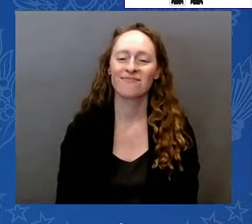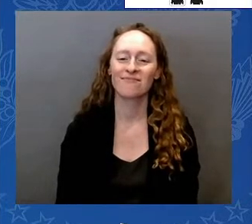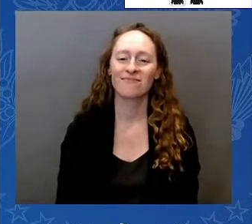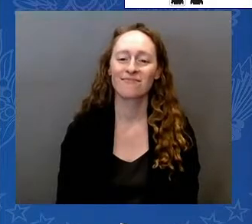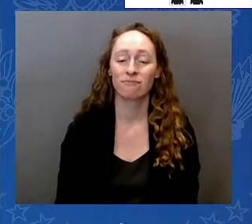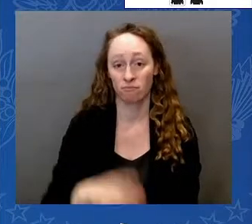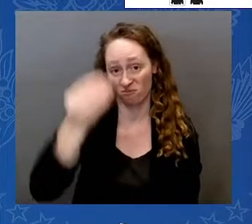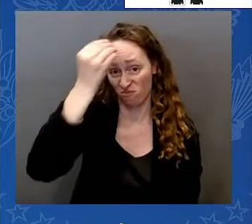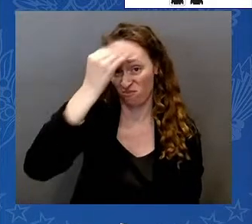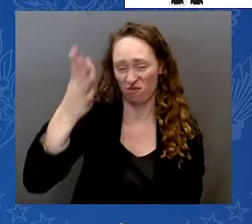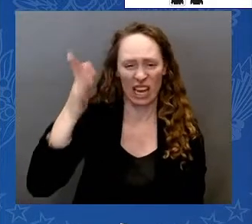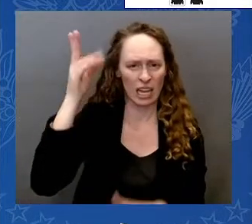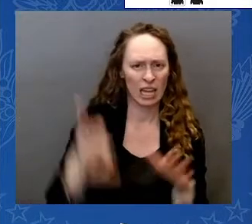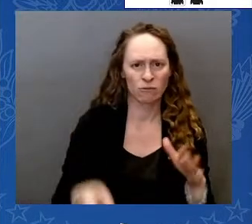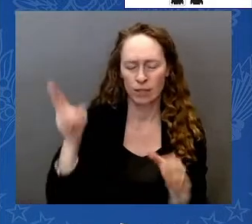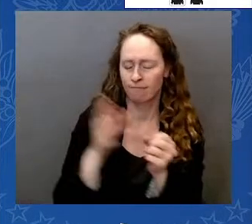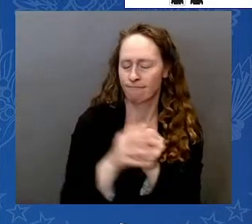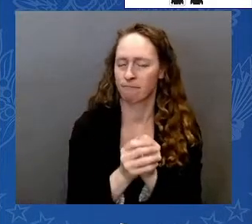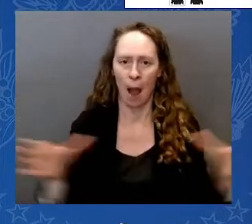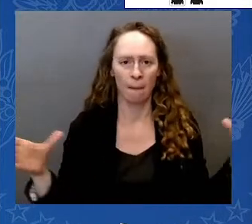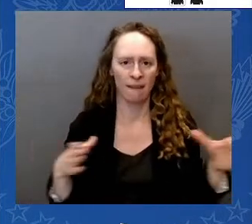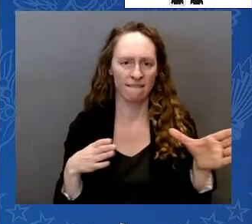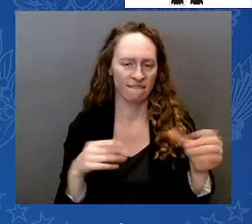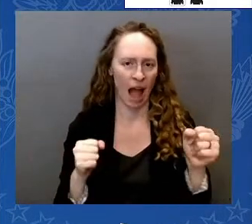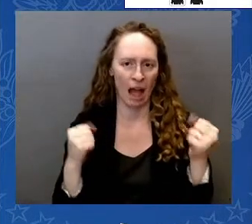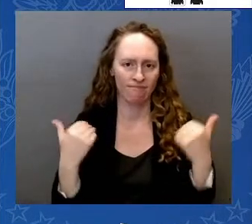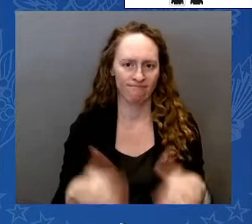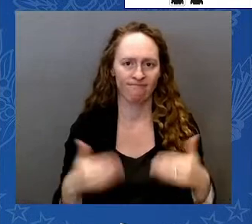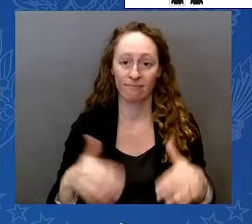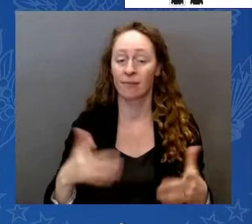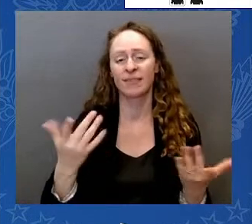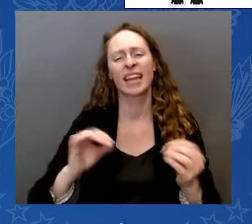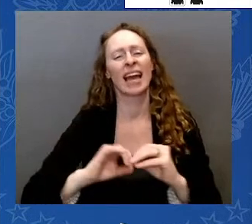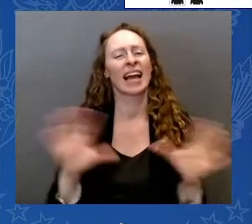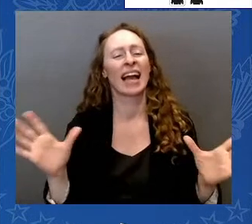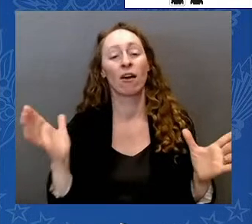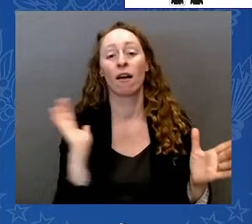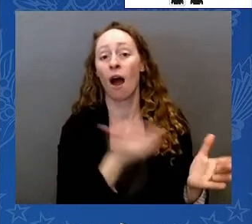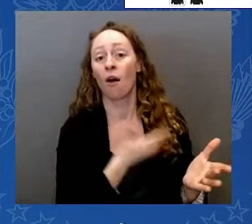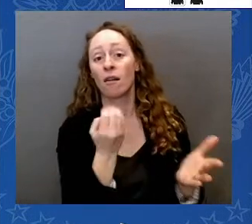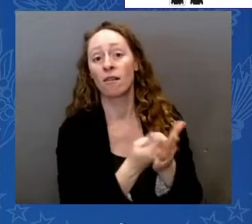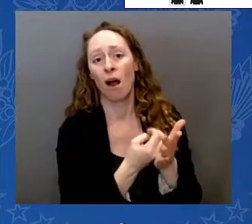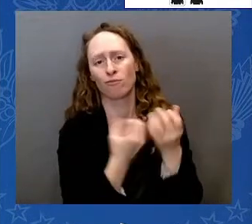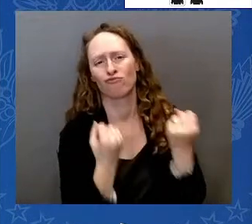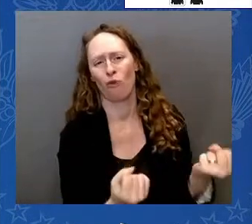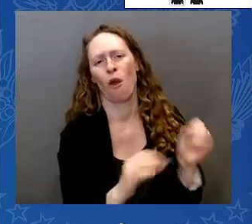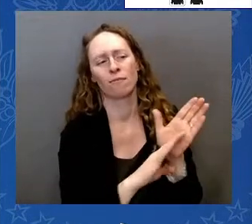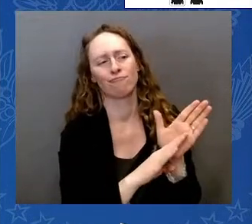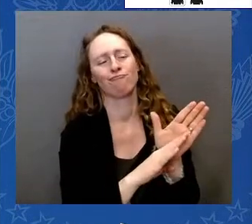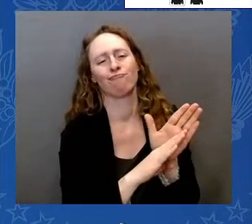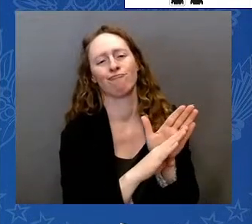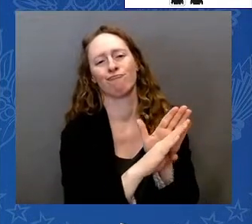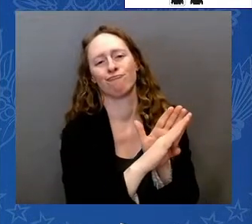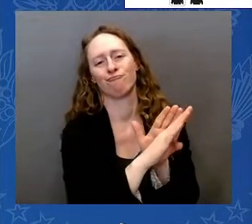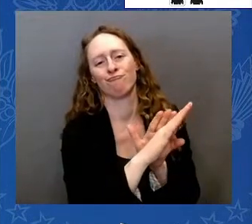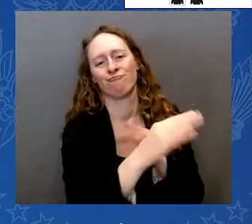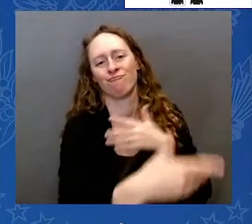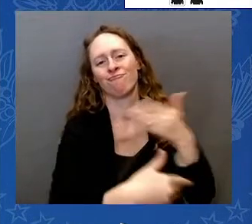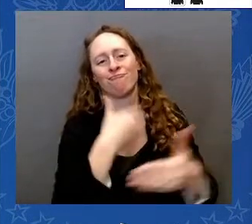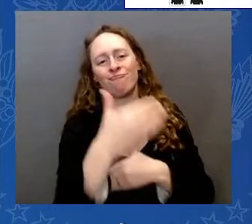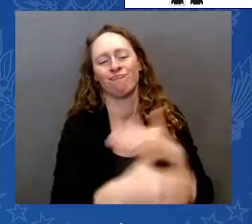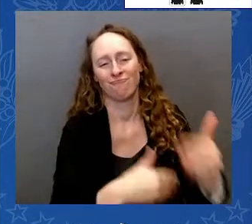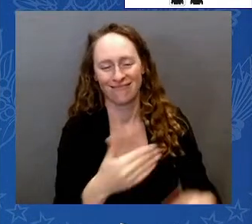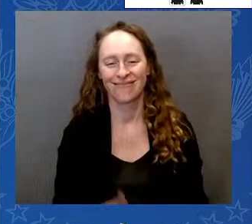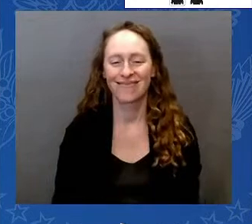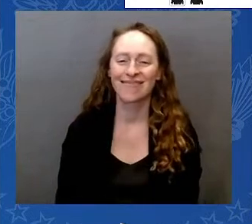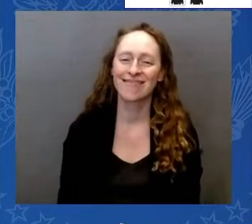recovery. But there's something else. Our job market continues to show resilience as we navigate through this economic transition